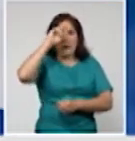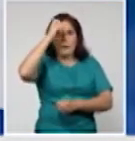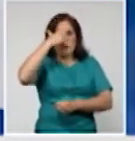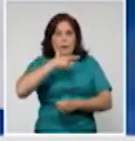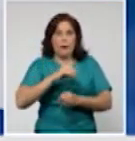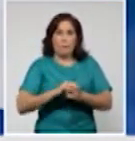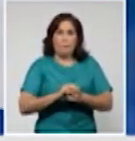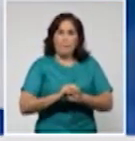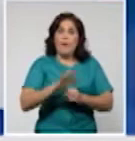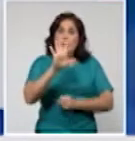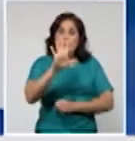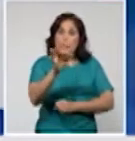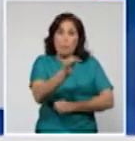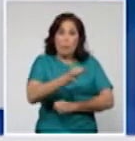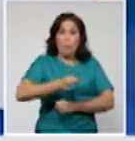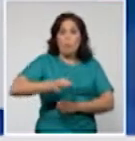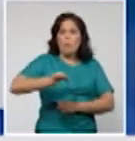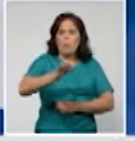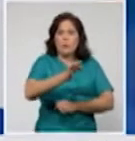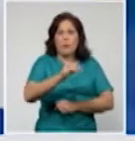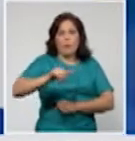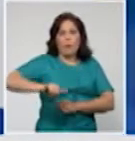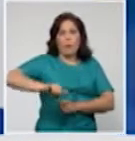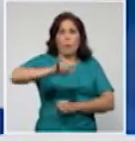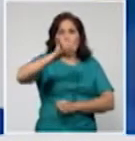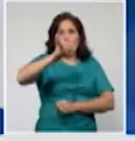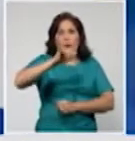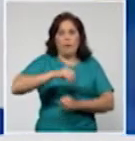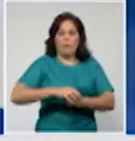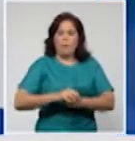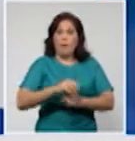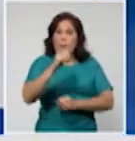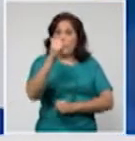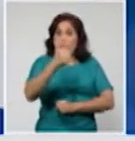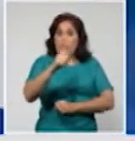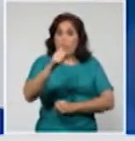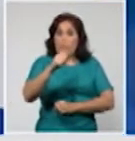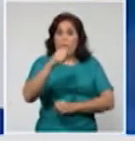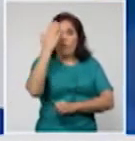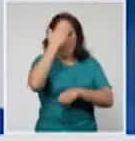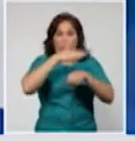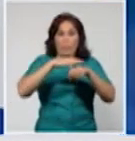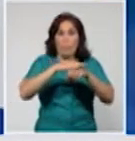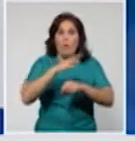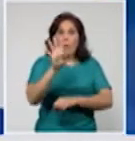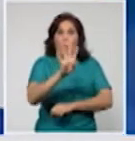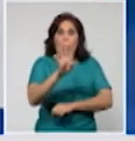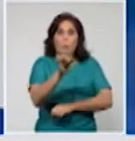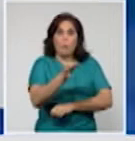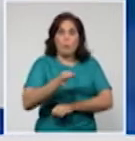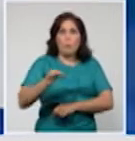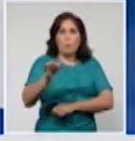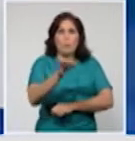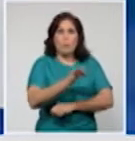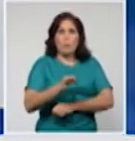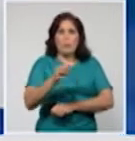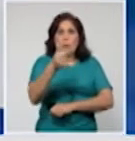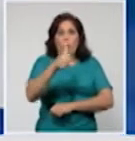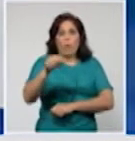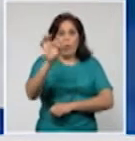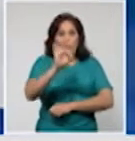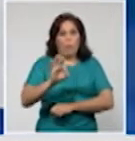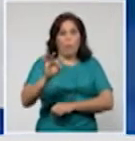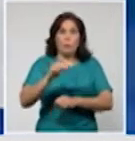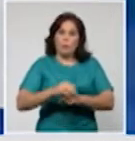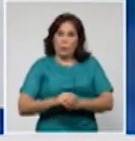Lisa, 5 from Boyeros, 4 from 10 de Octubre,